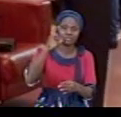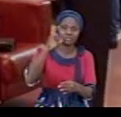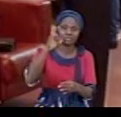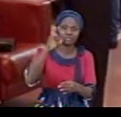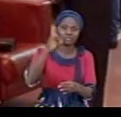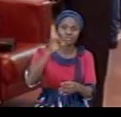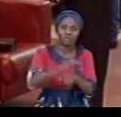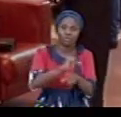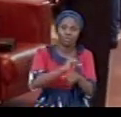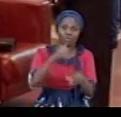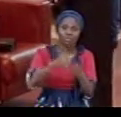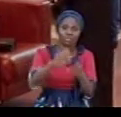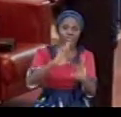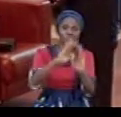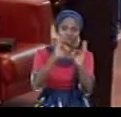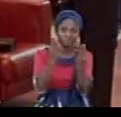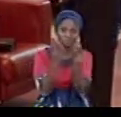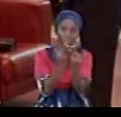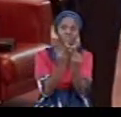work in your family,